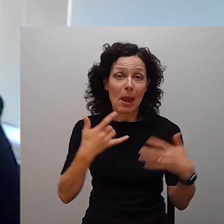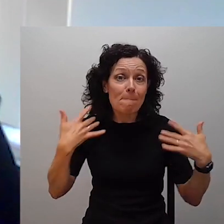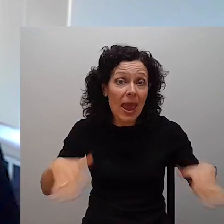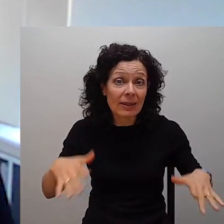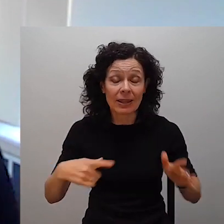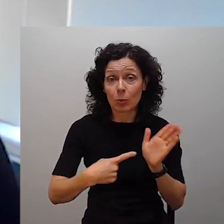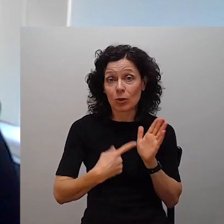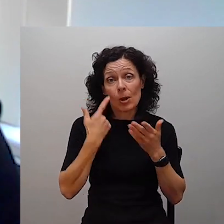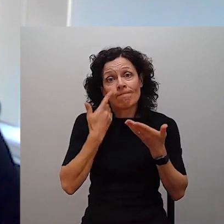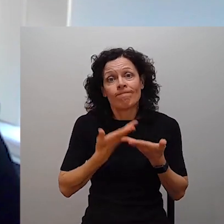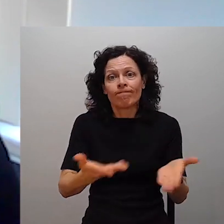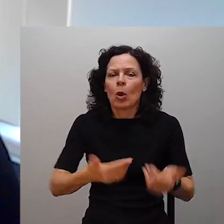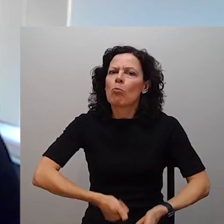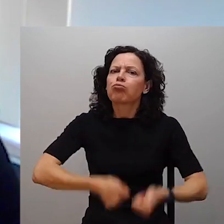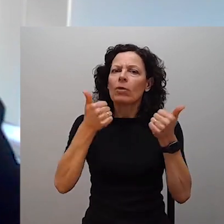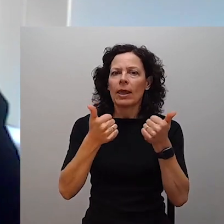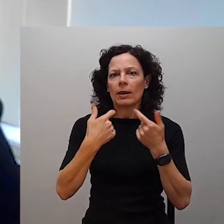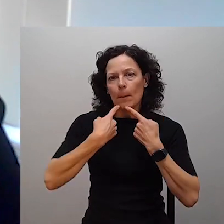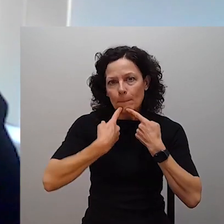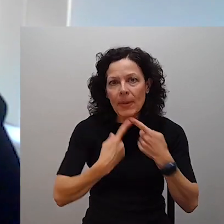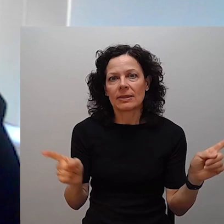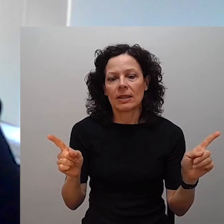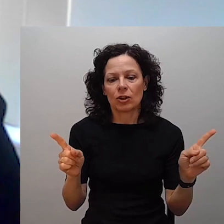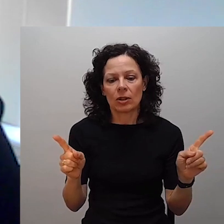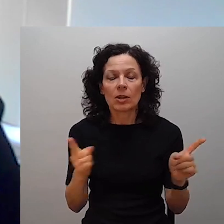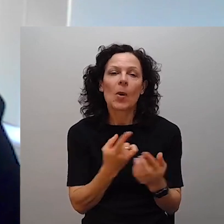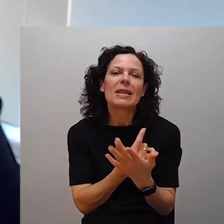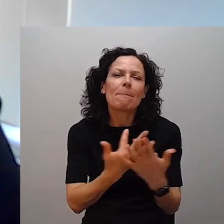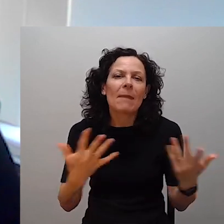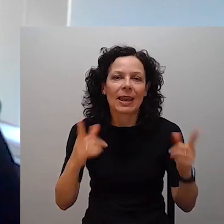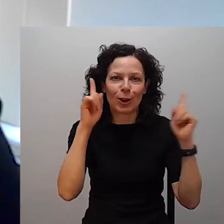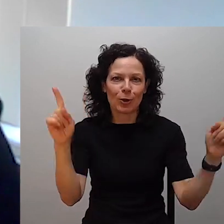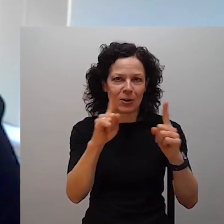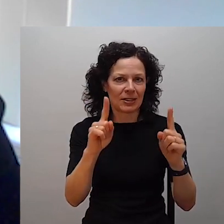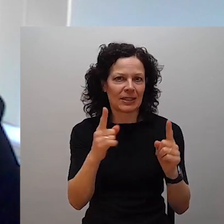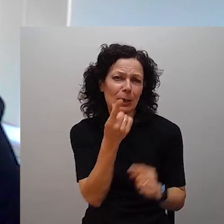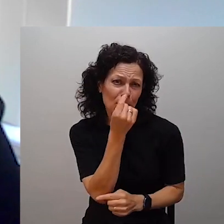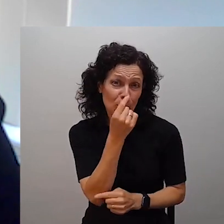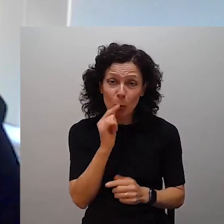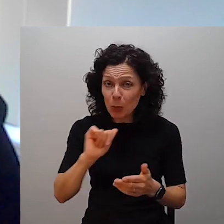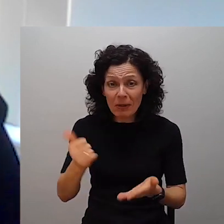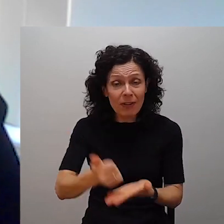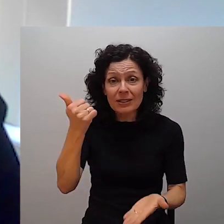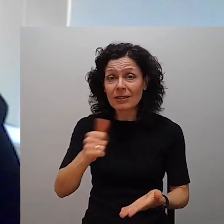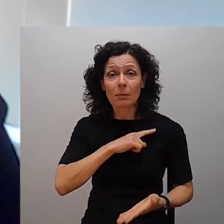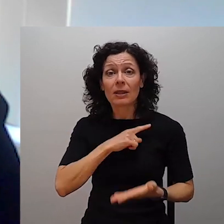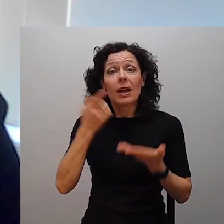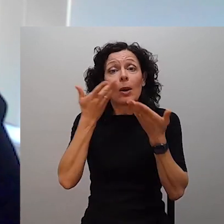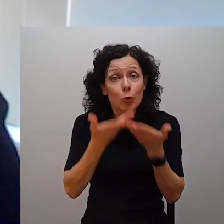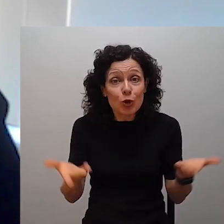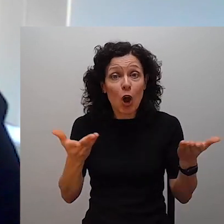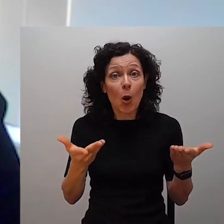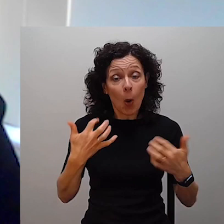message. So yeah, as many universities as possible, that would be fantastic, because it would really show, you